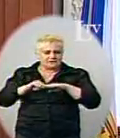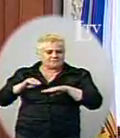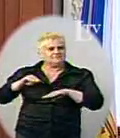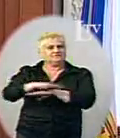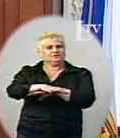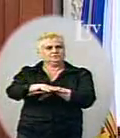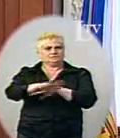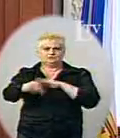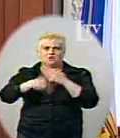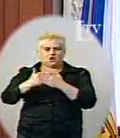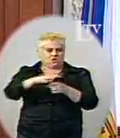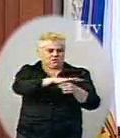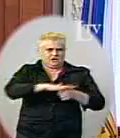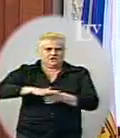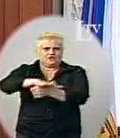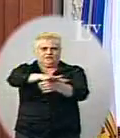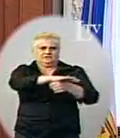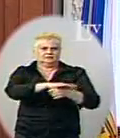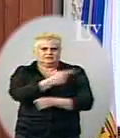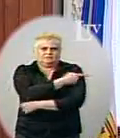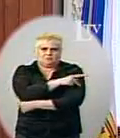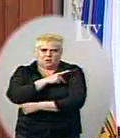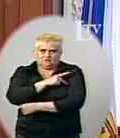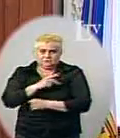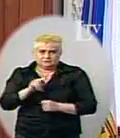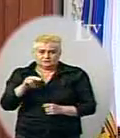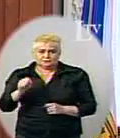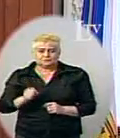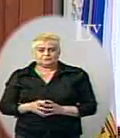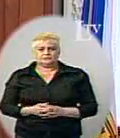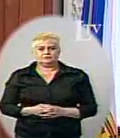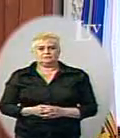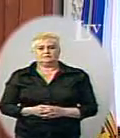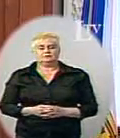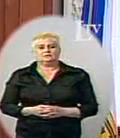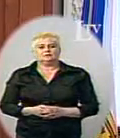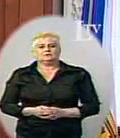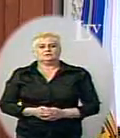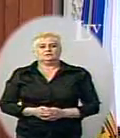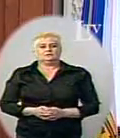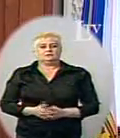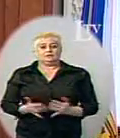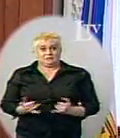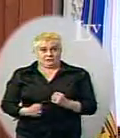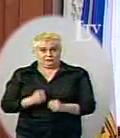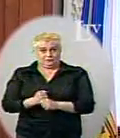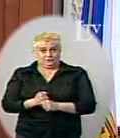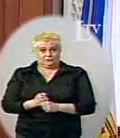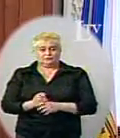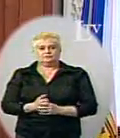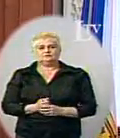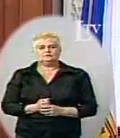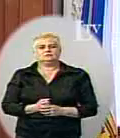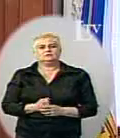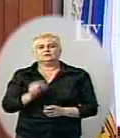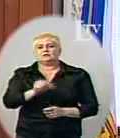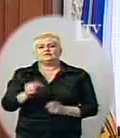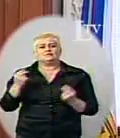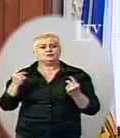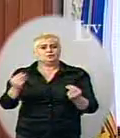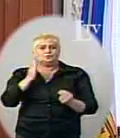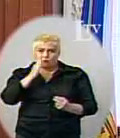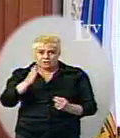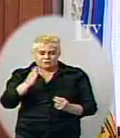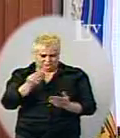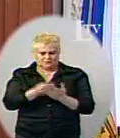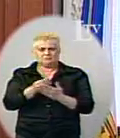strength of every region of the province. This year, once again, government is maintaining